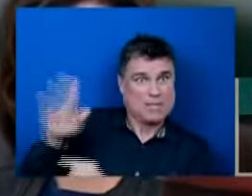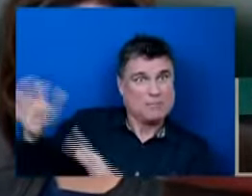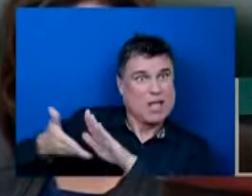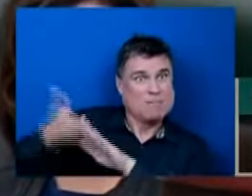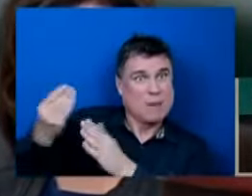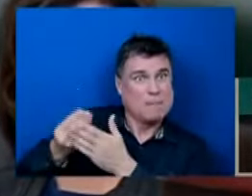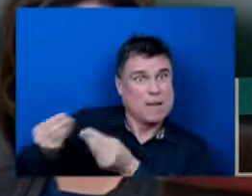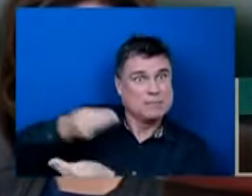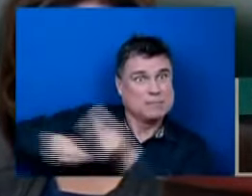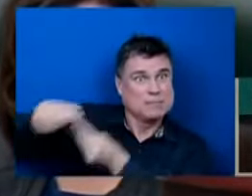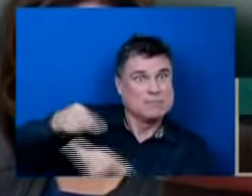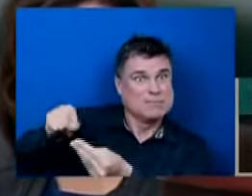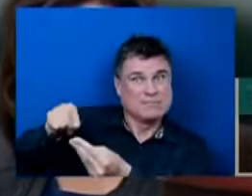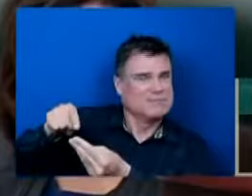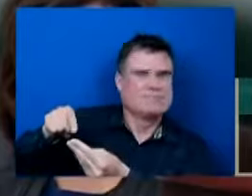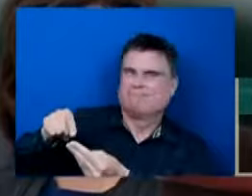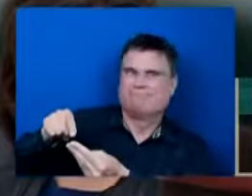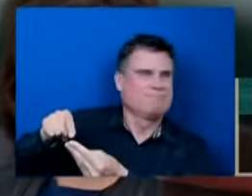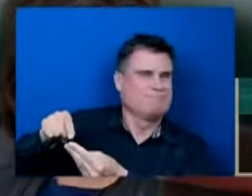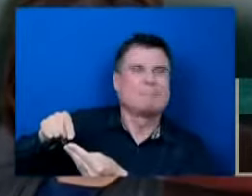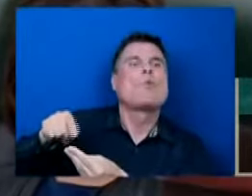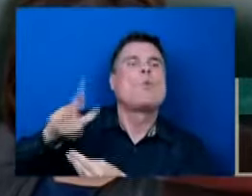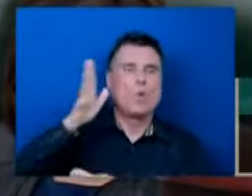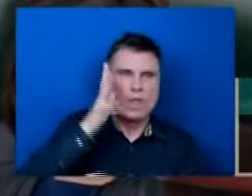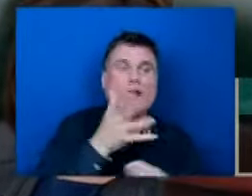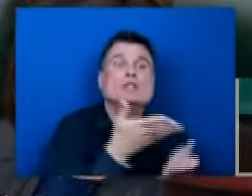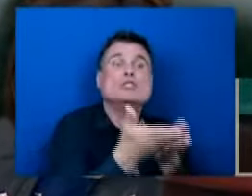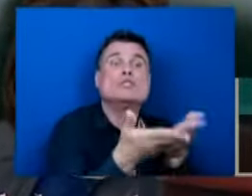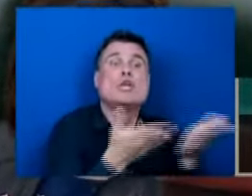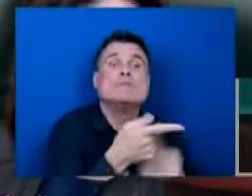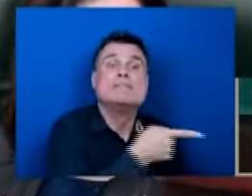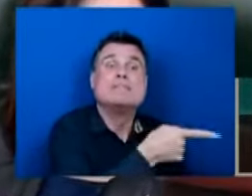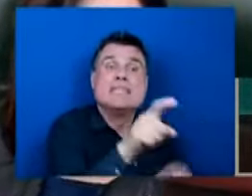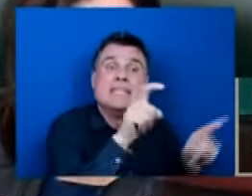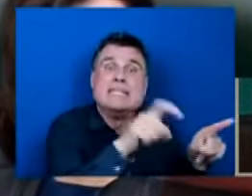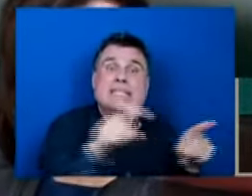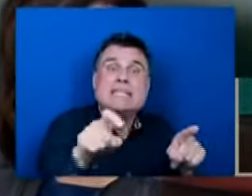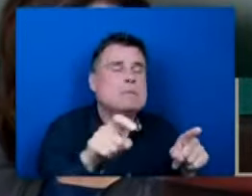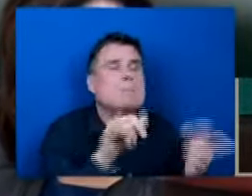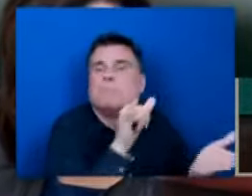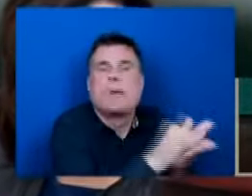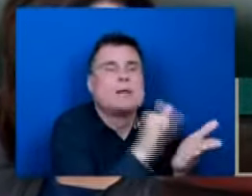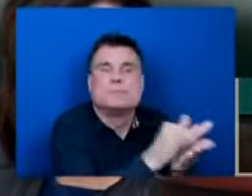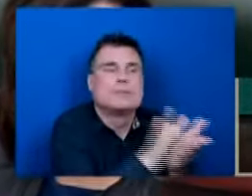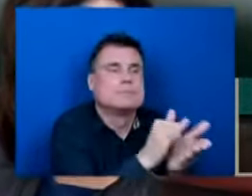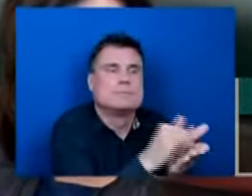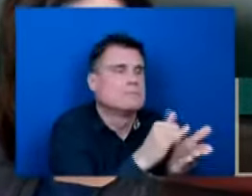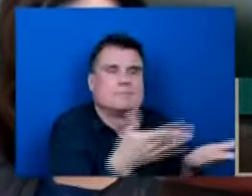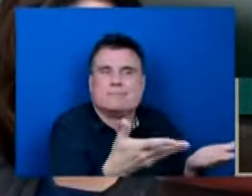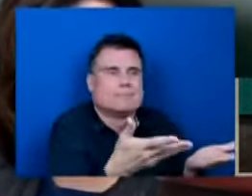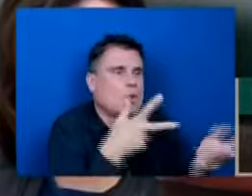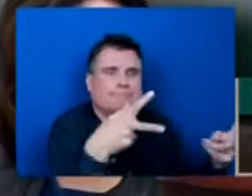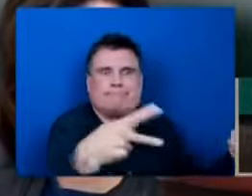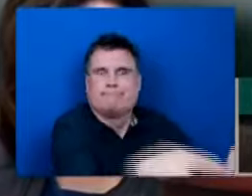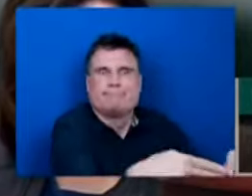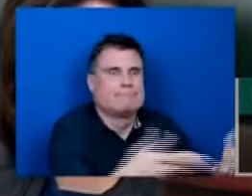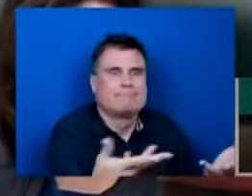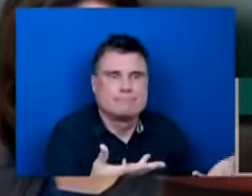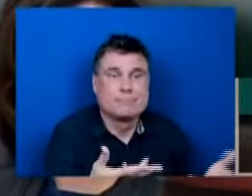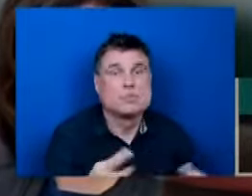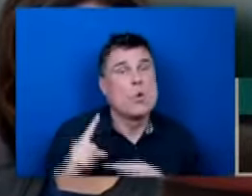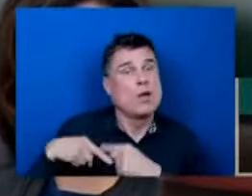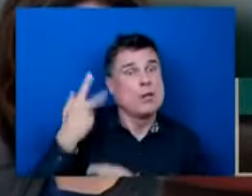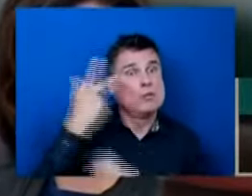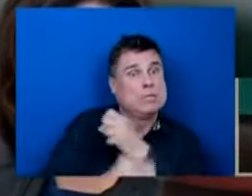become unsustainable and out of reach. Over the last 3 years, I'm pleased to announce that we have brought that